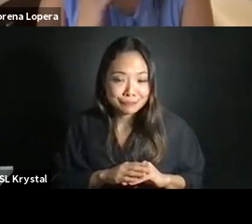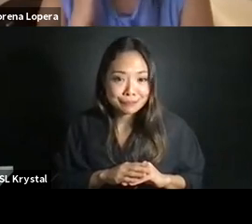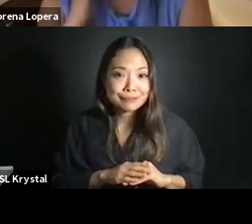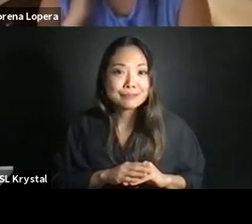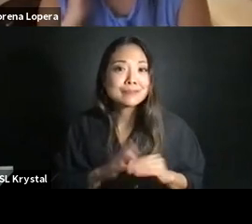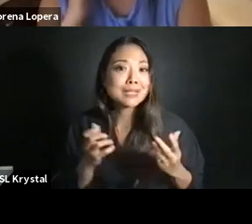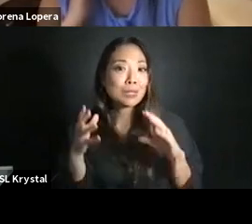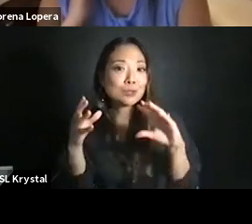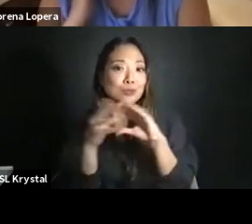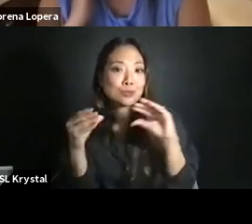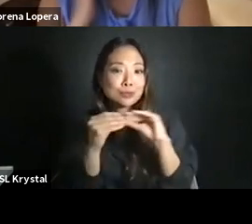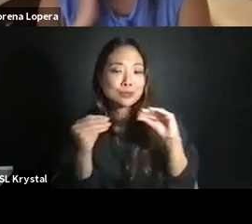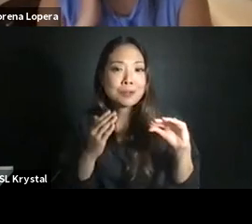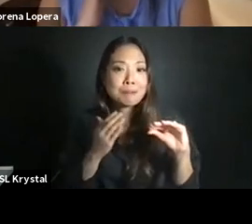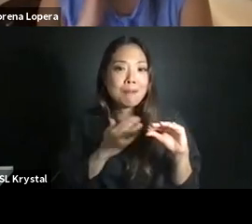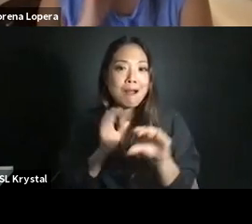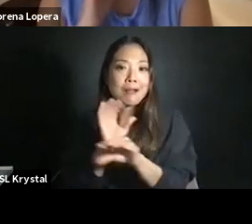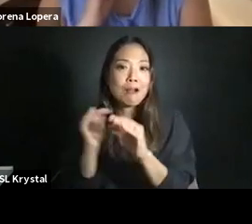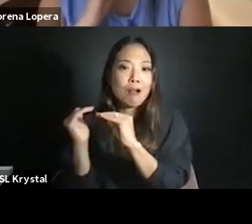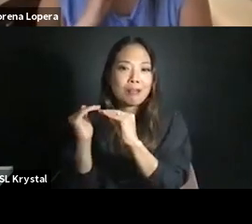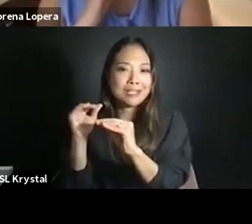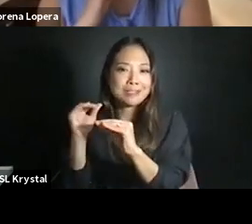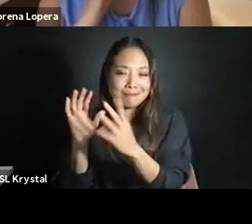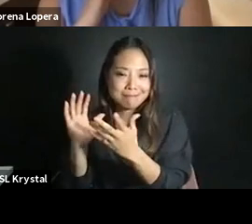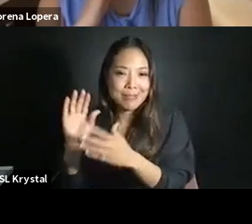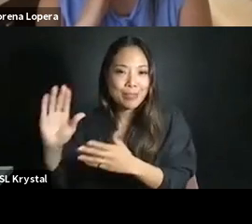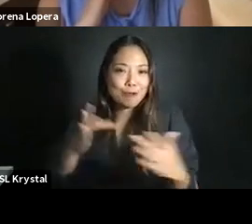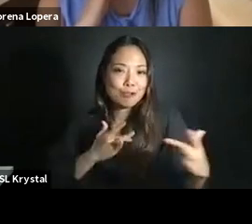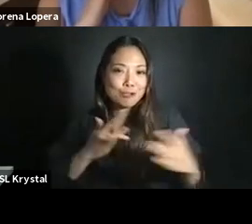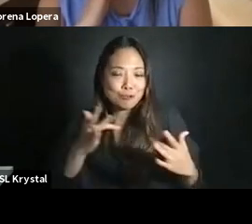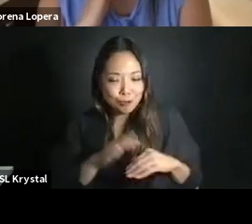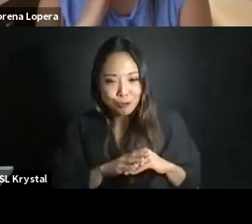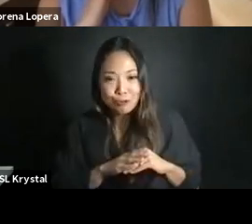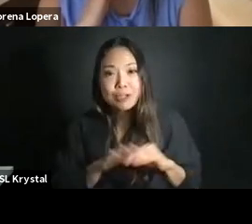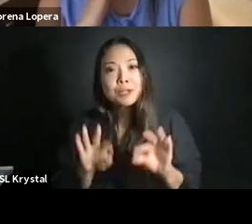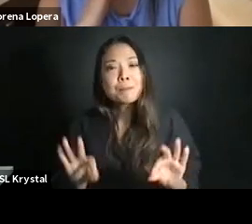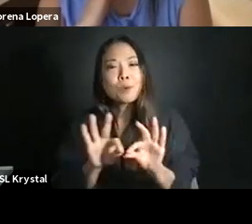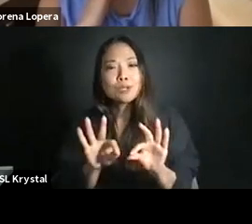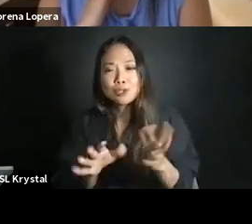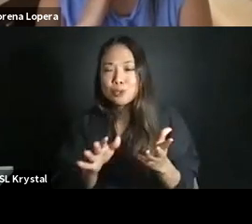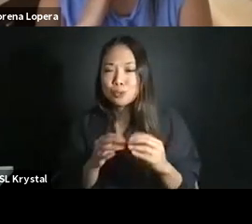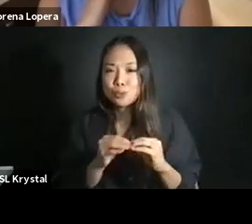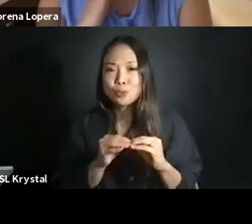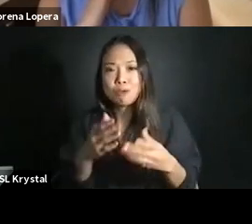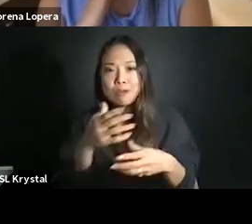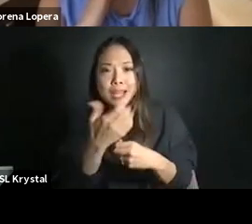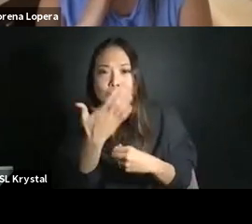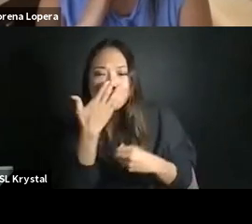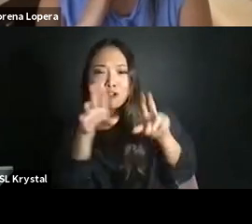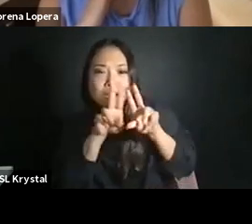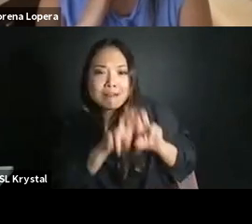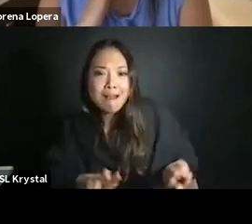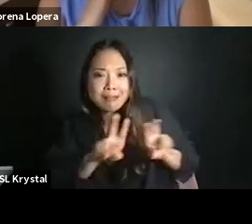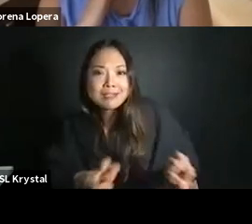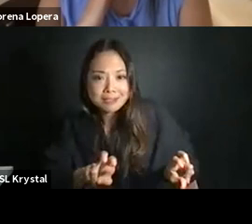share my uh colleagues concerns about finding a way to get a really good analysis of our